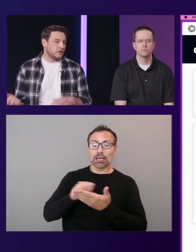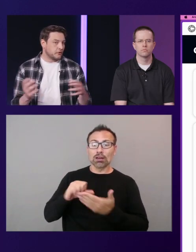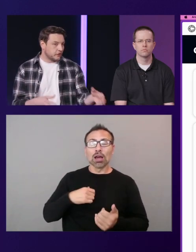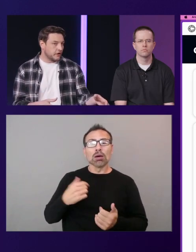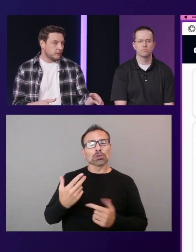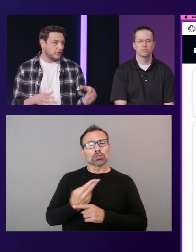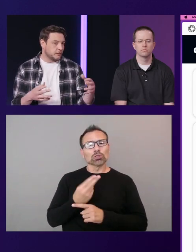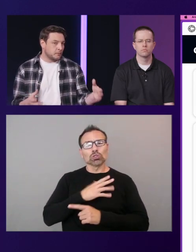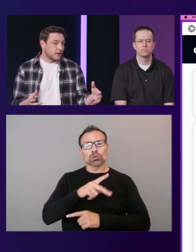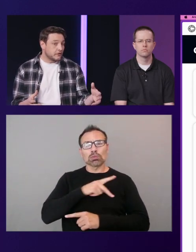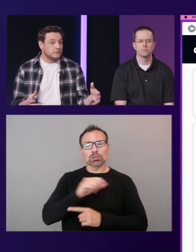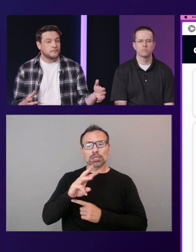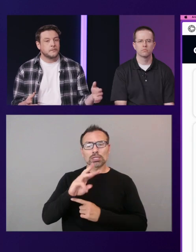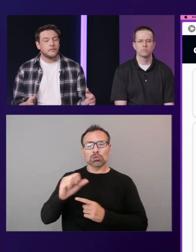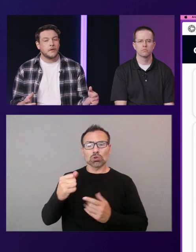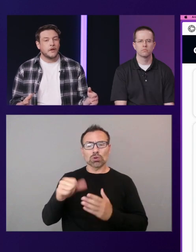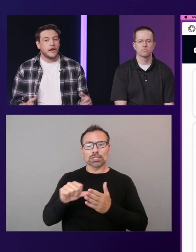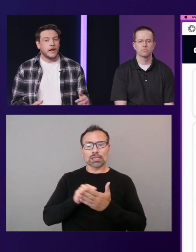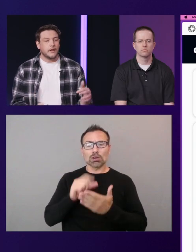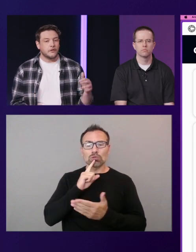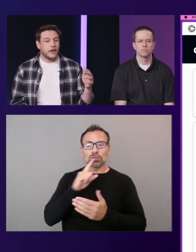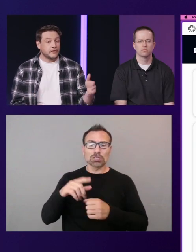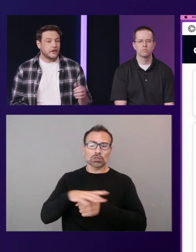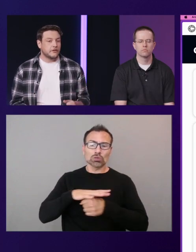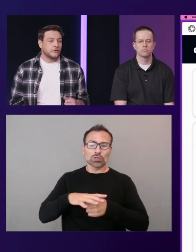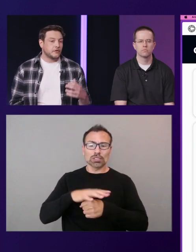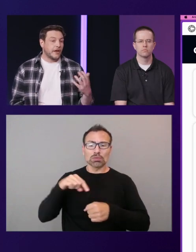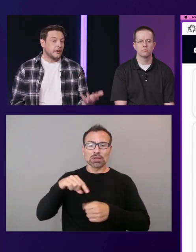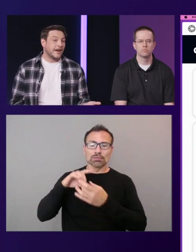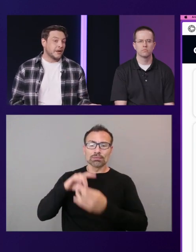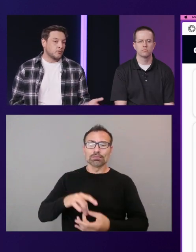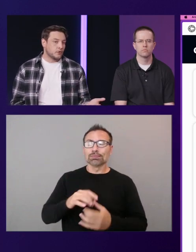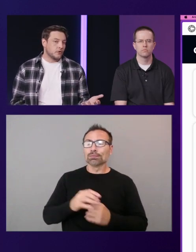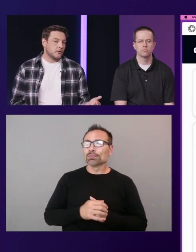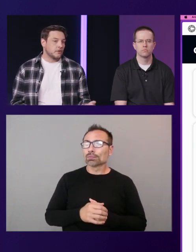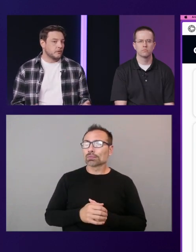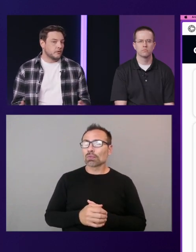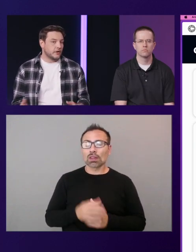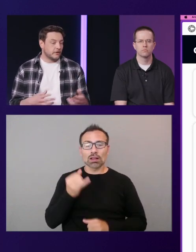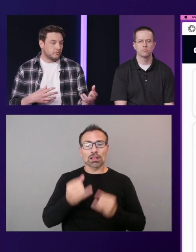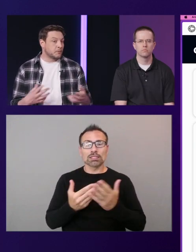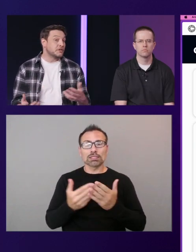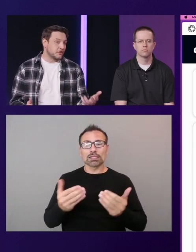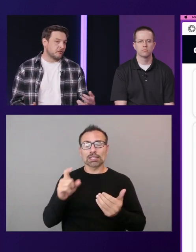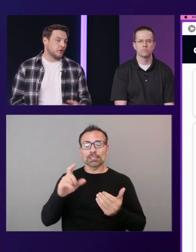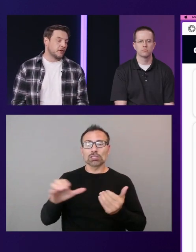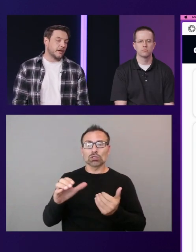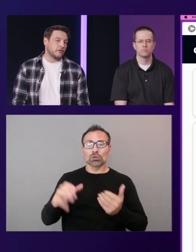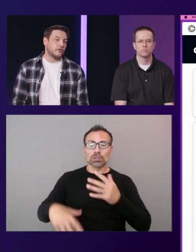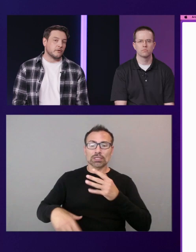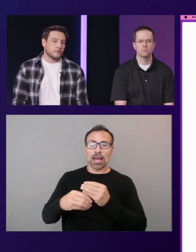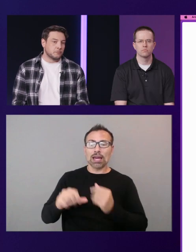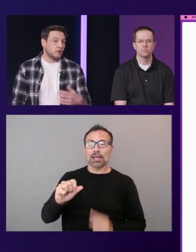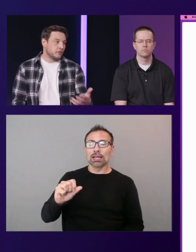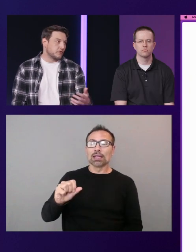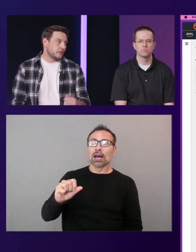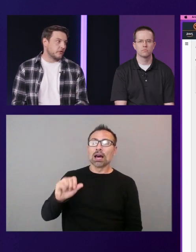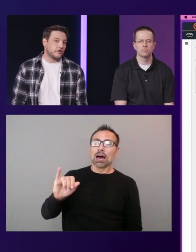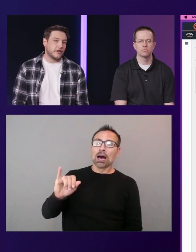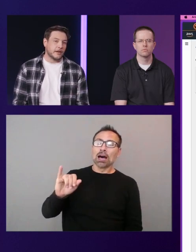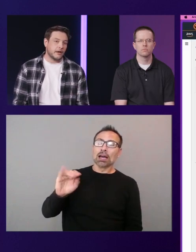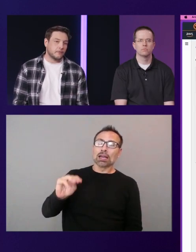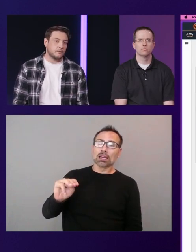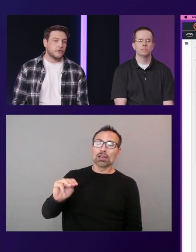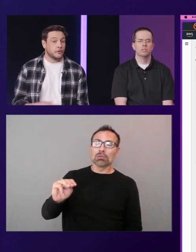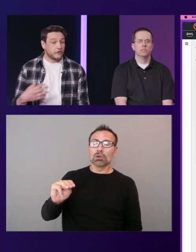which has been associated with this space. And the last thing I need to do is add an IAM role to give permissions for Code Catalyst to deploy resources